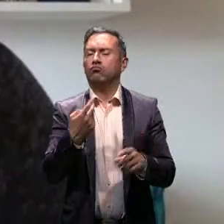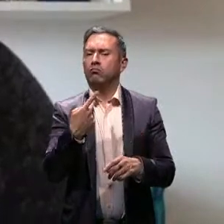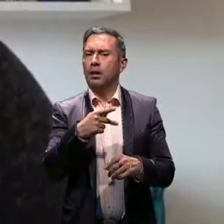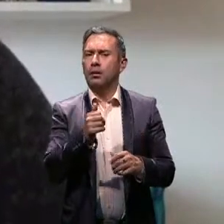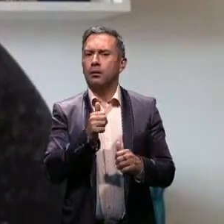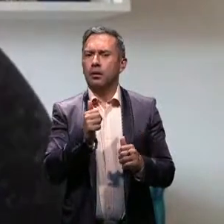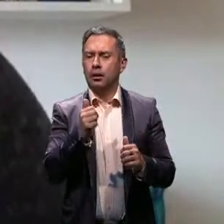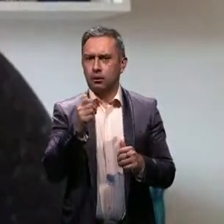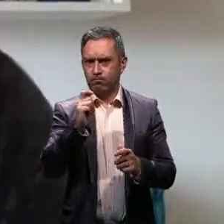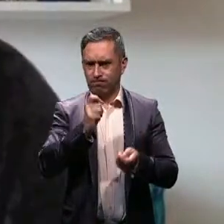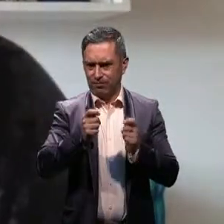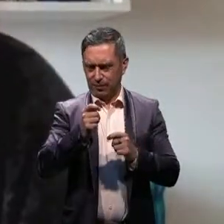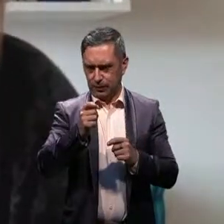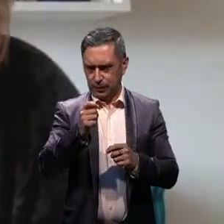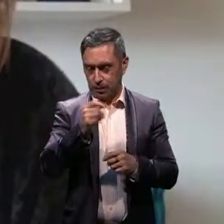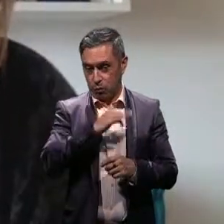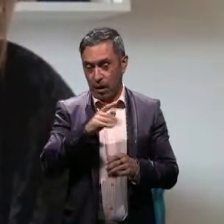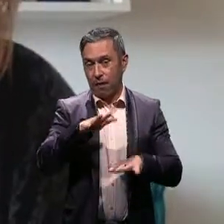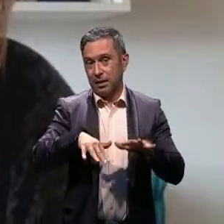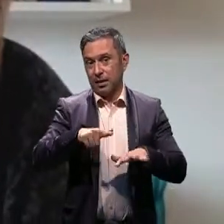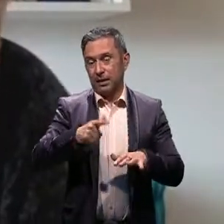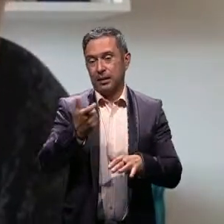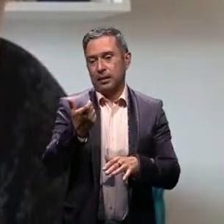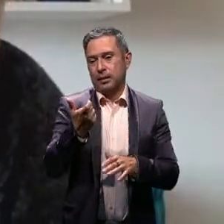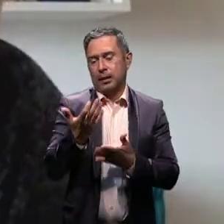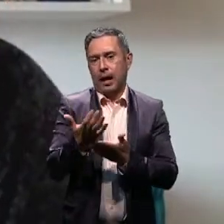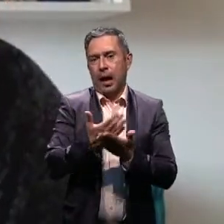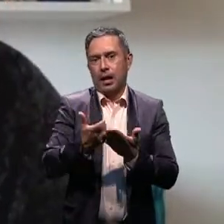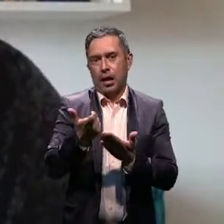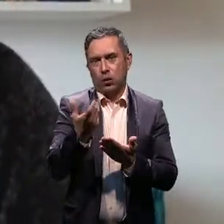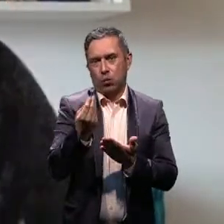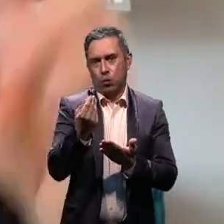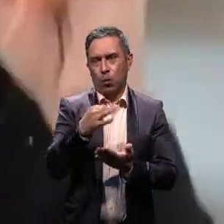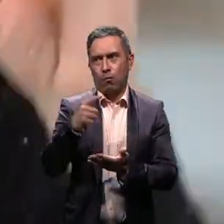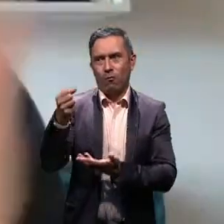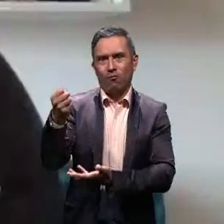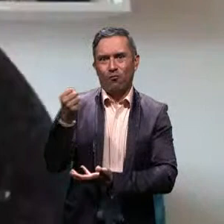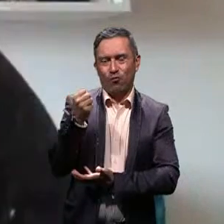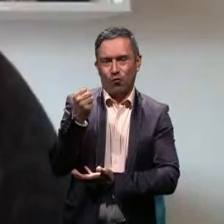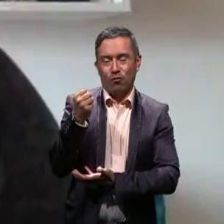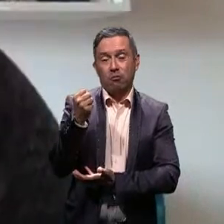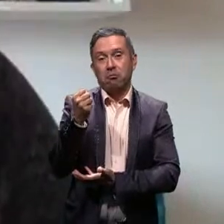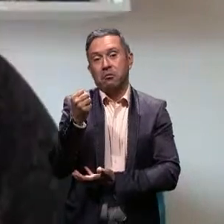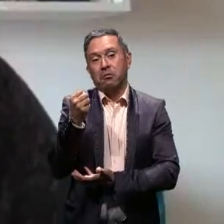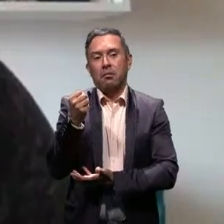their capacity, cutting back their budget because they